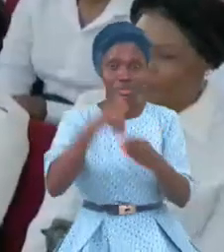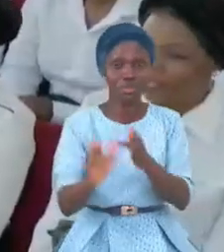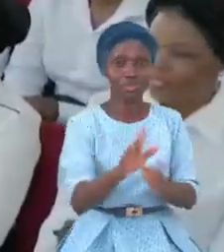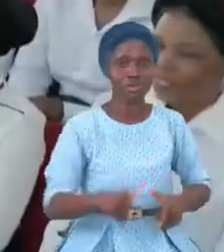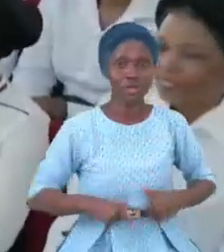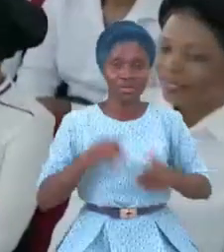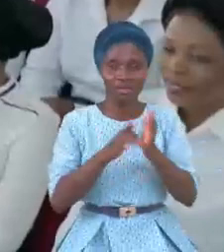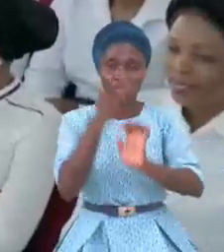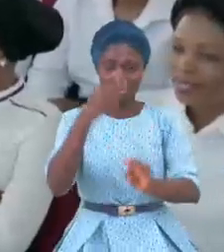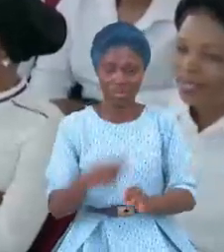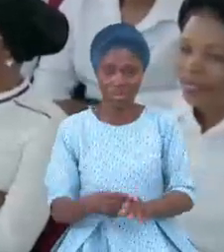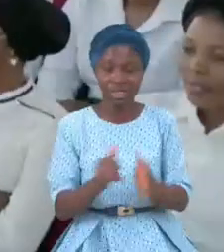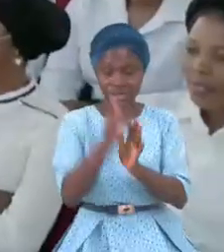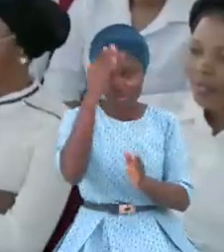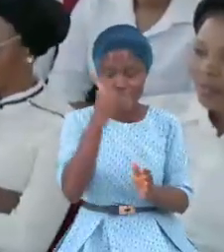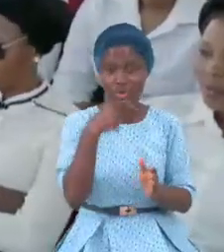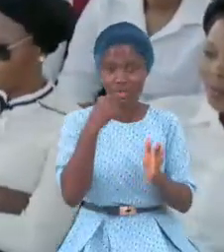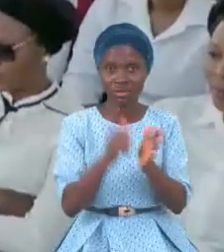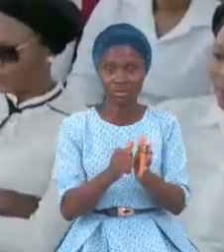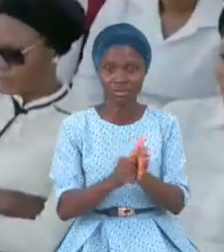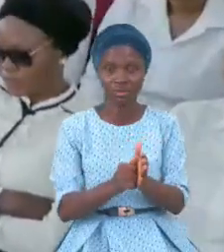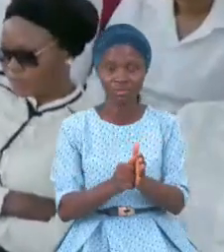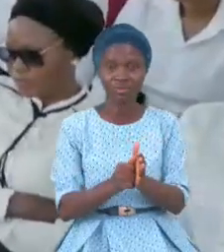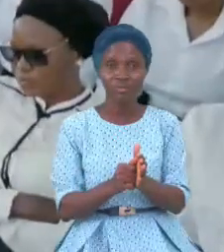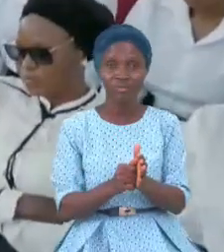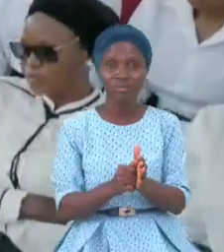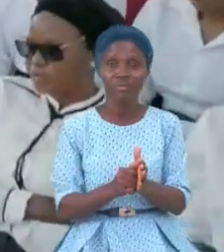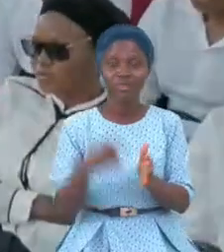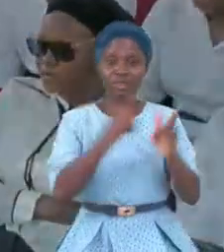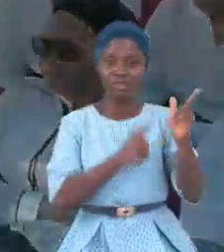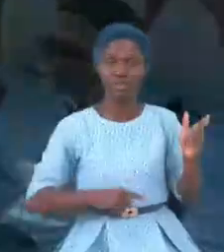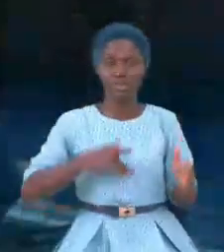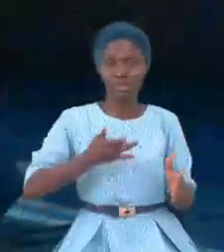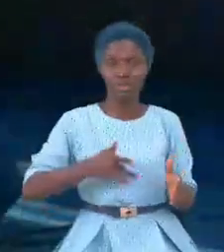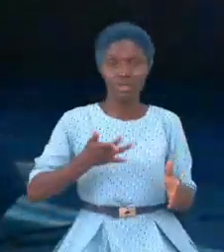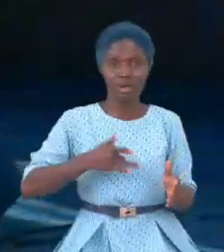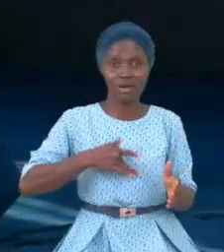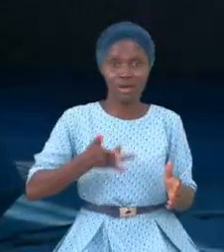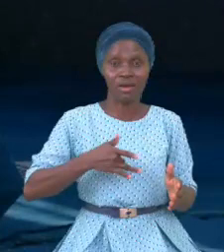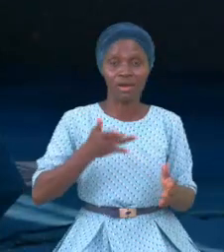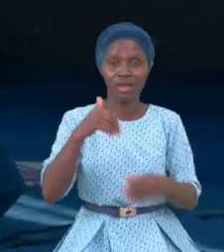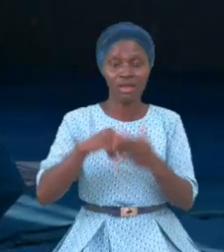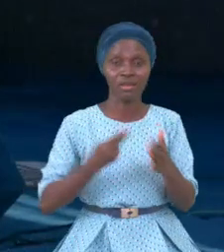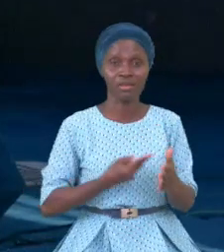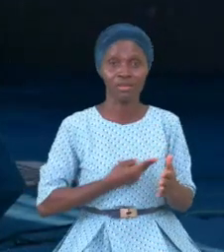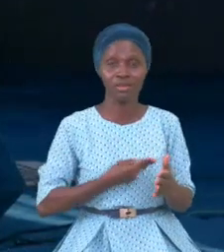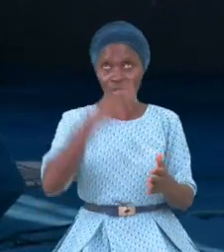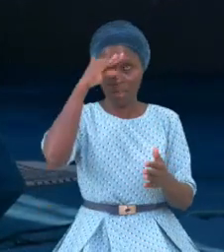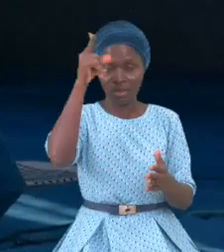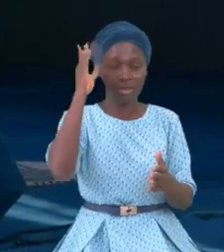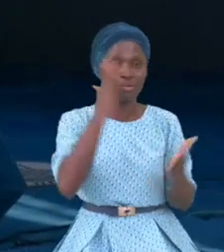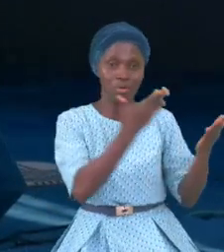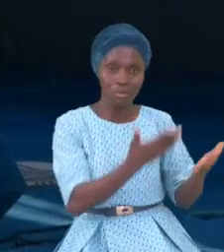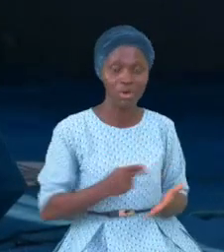they said, if the Lord delight on in us, he says, then he will bring us into the